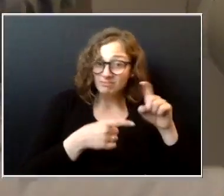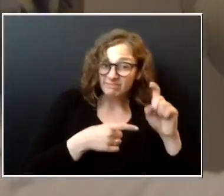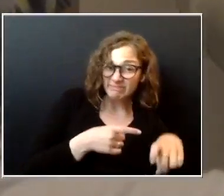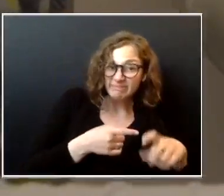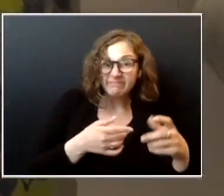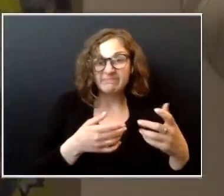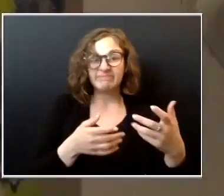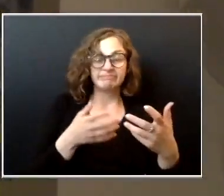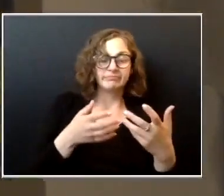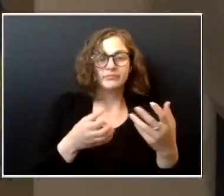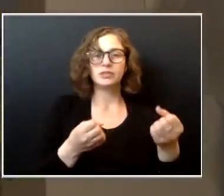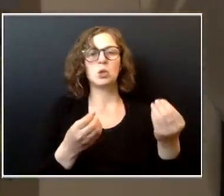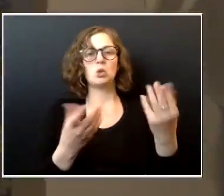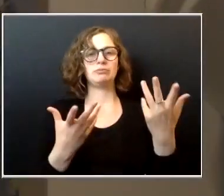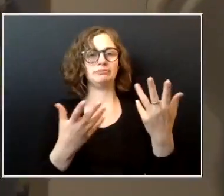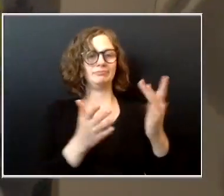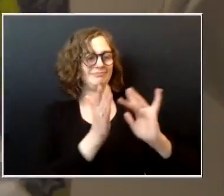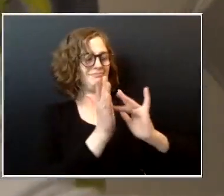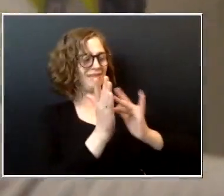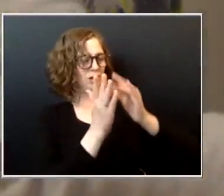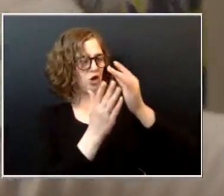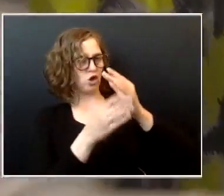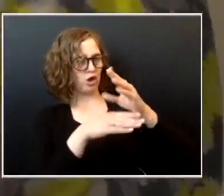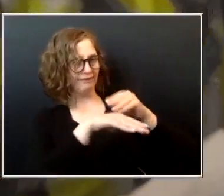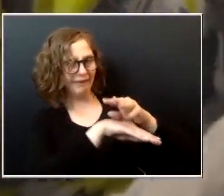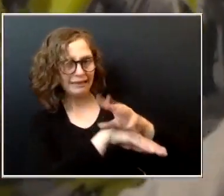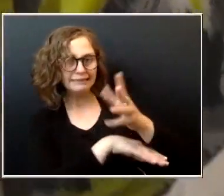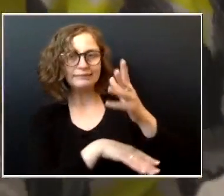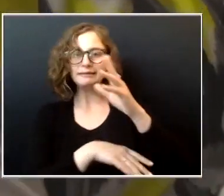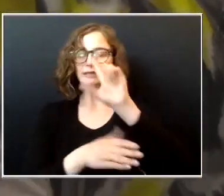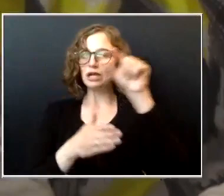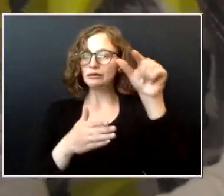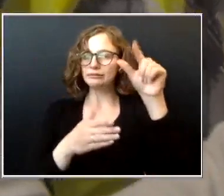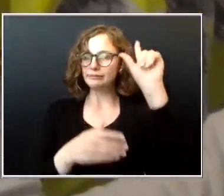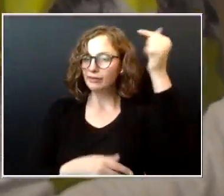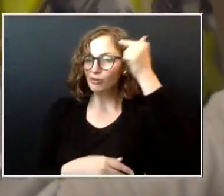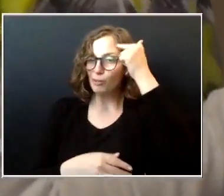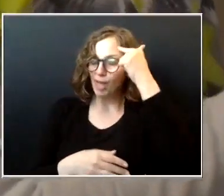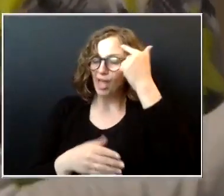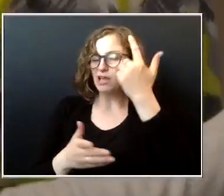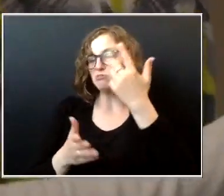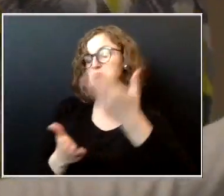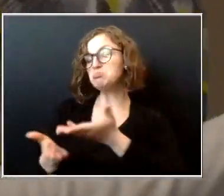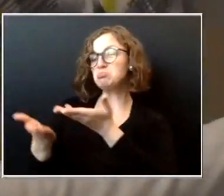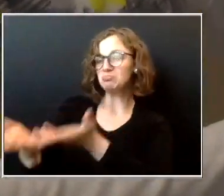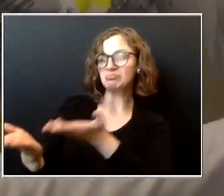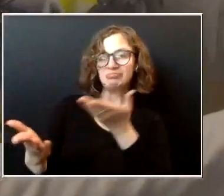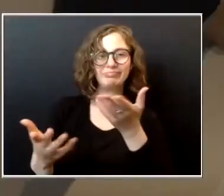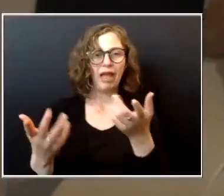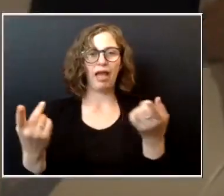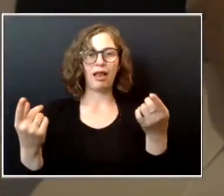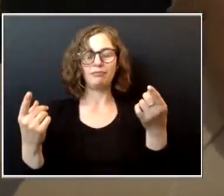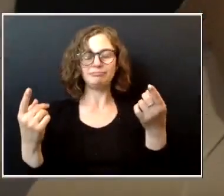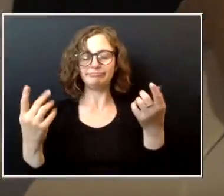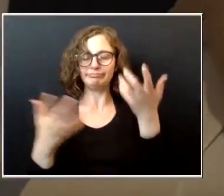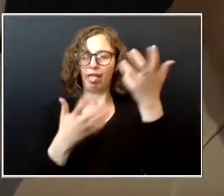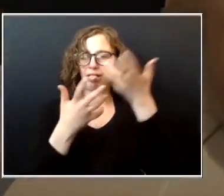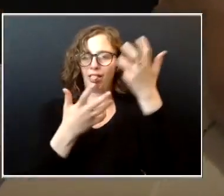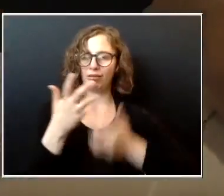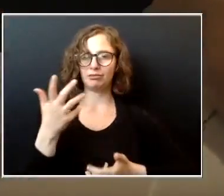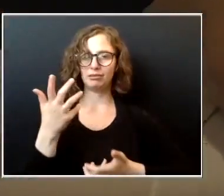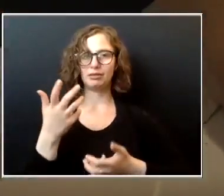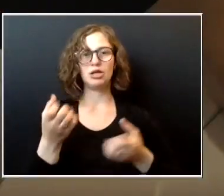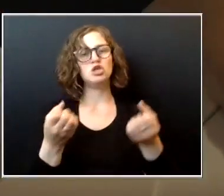government guidelines still not lining up. So remind us, when should someone, just in an average risk, get a